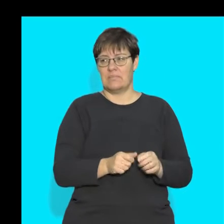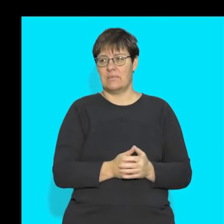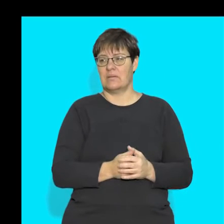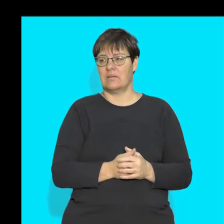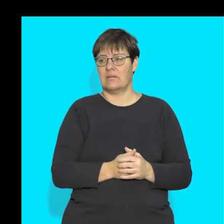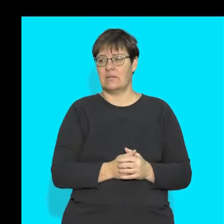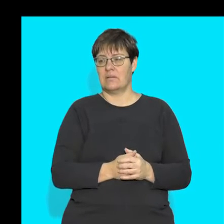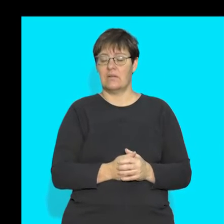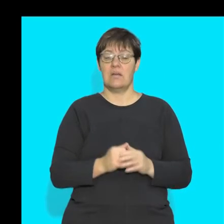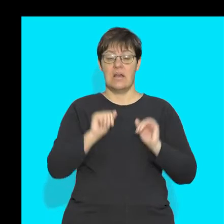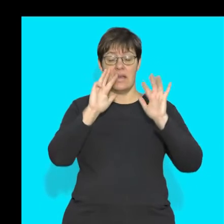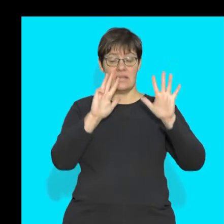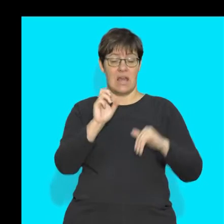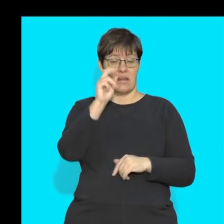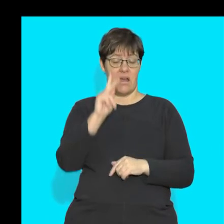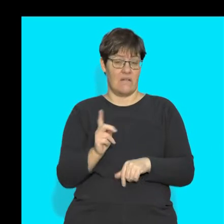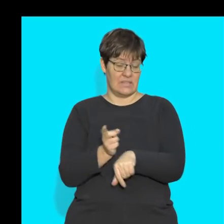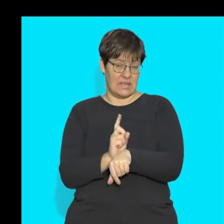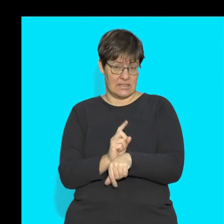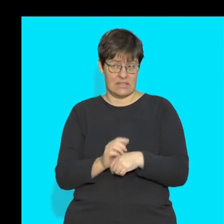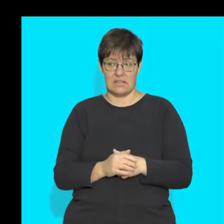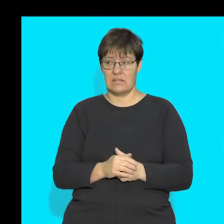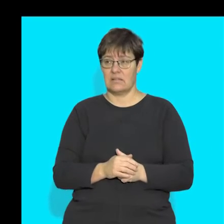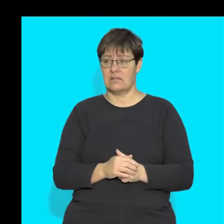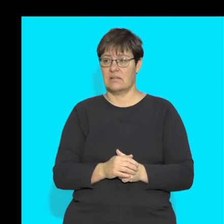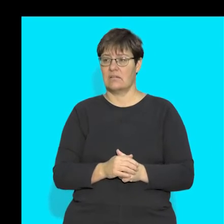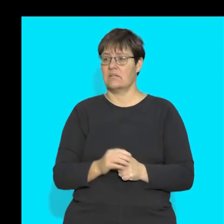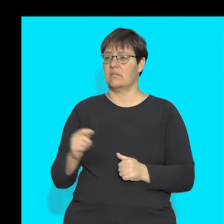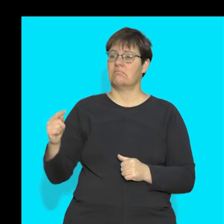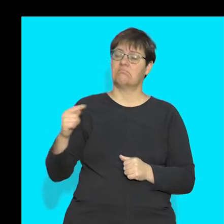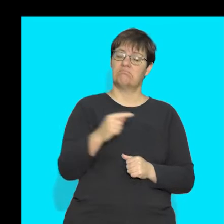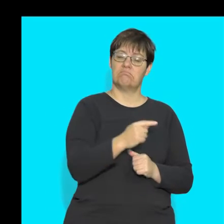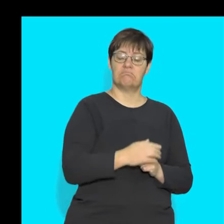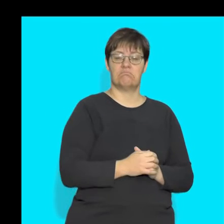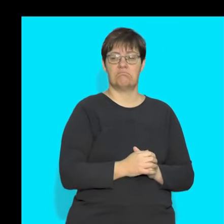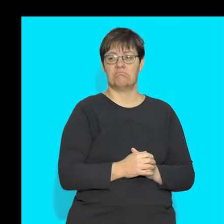have 9.5 seconds, and this would be